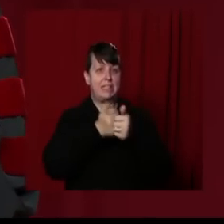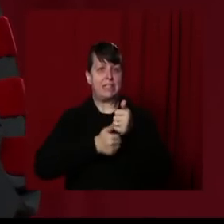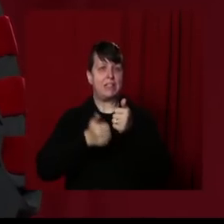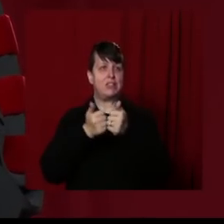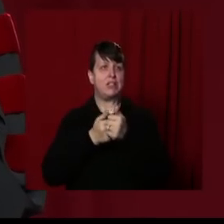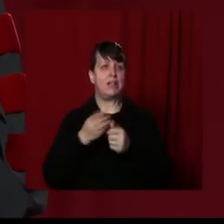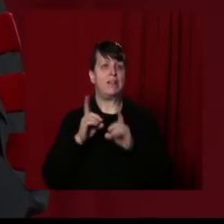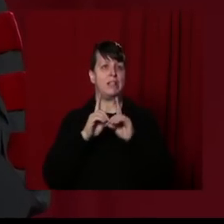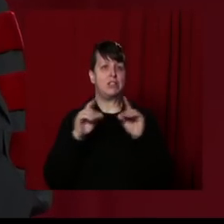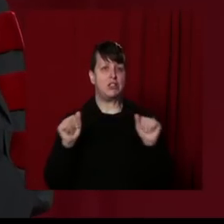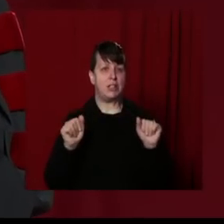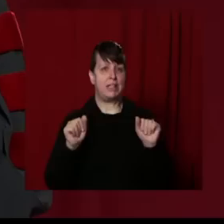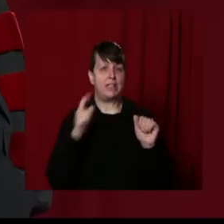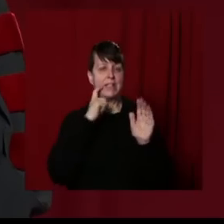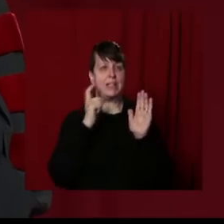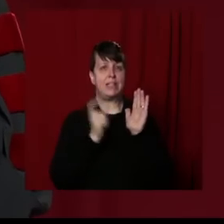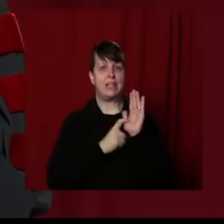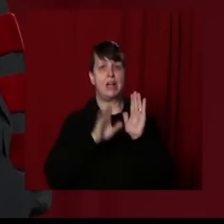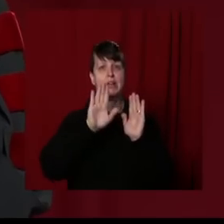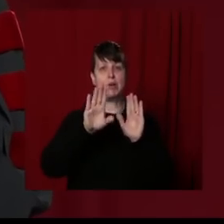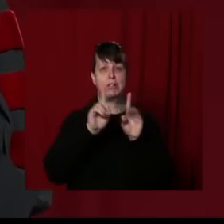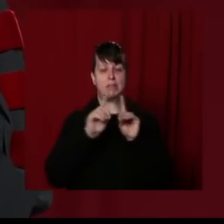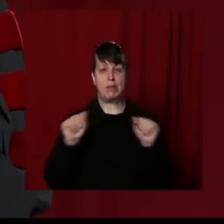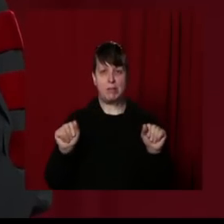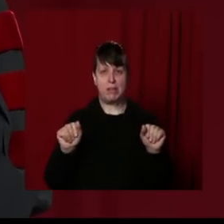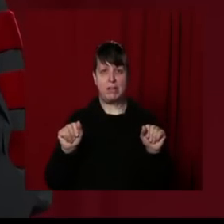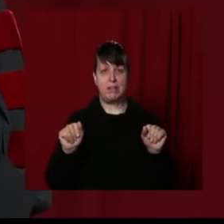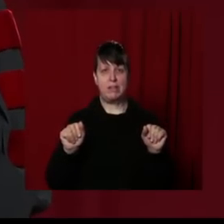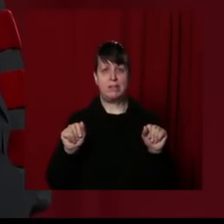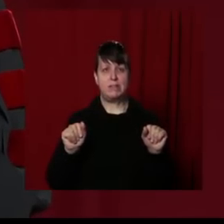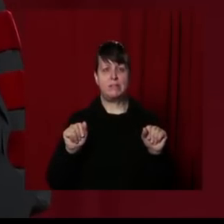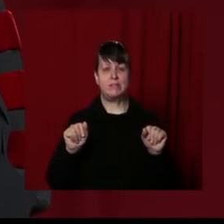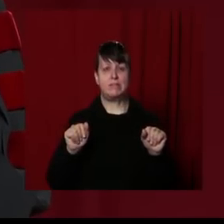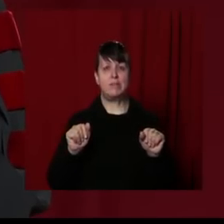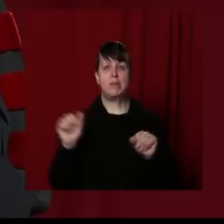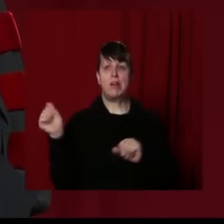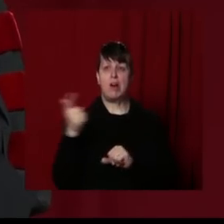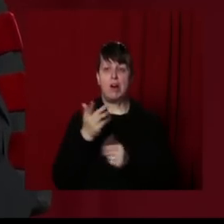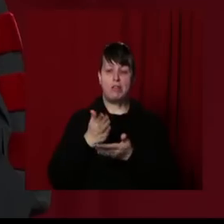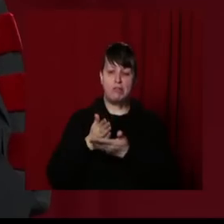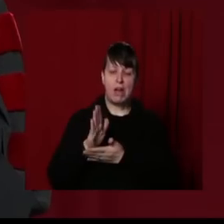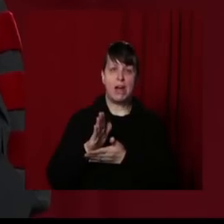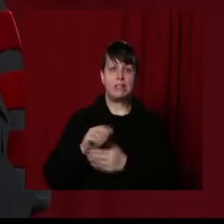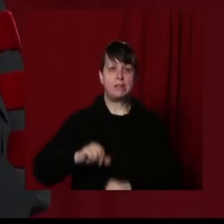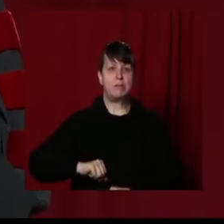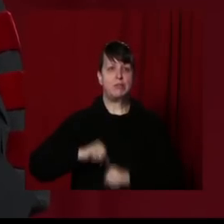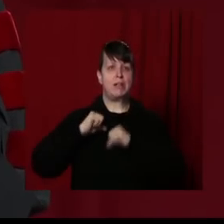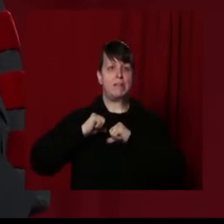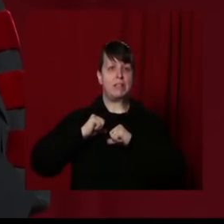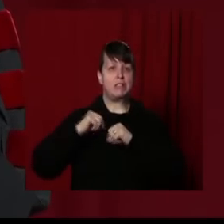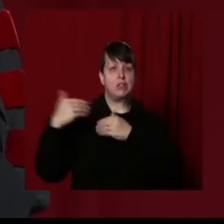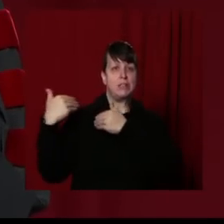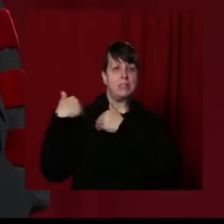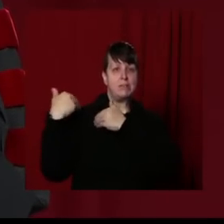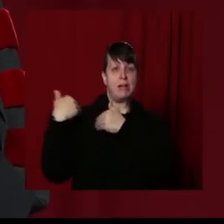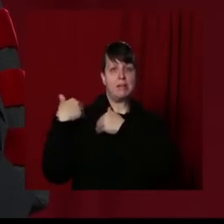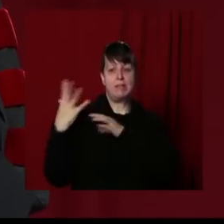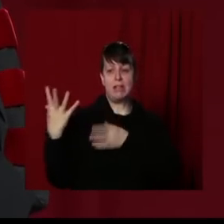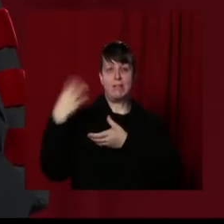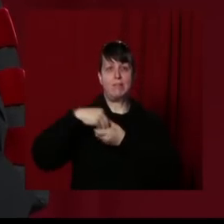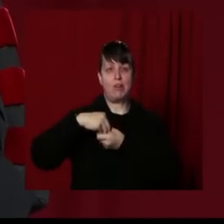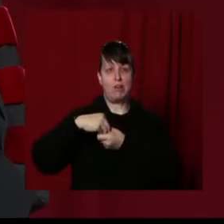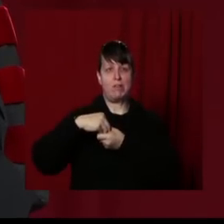degree indicated on your diploma, with all the rights, privileges, and responsibilities pertaining